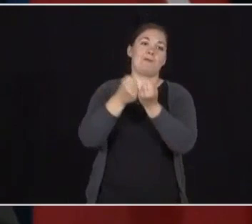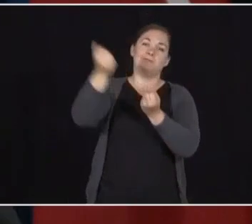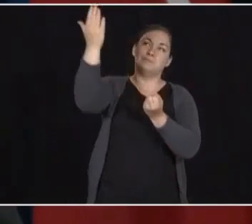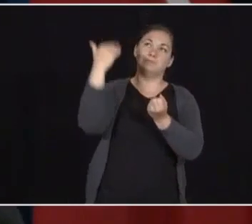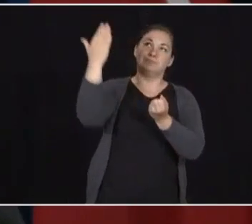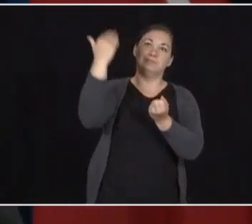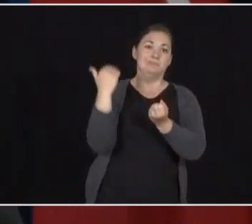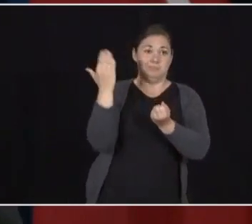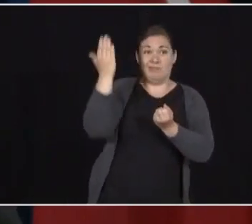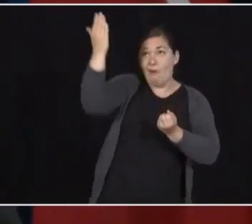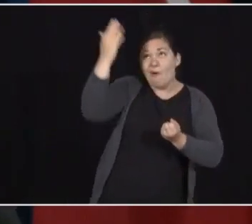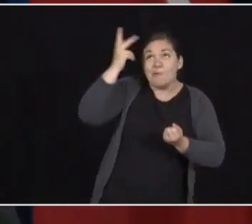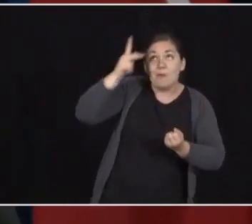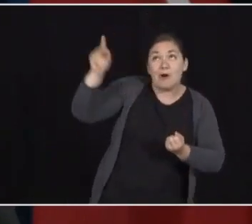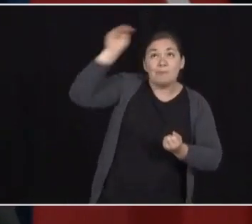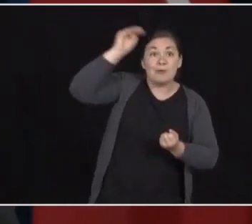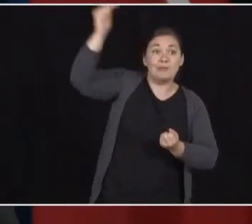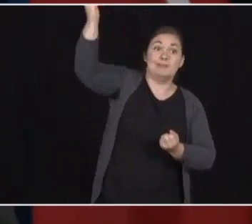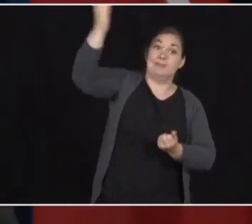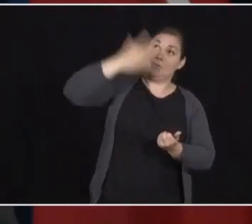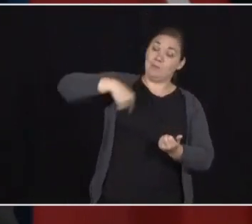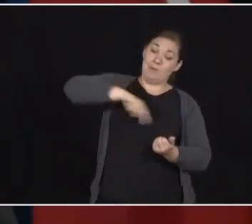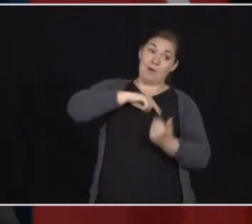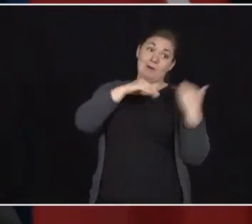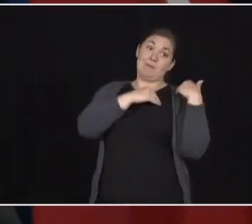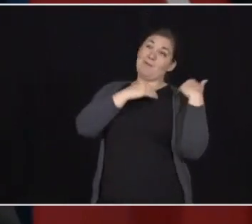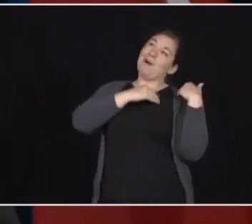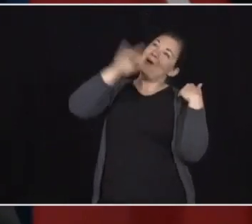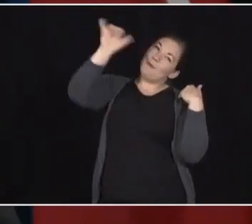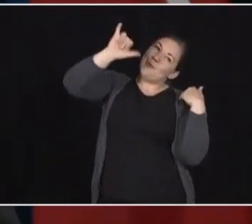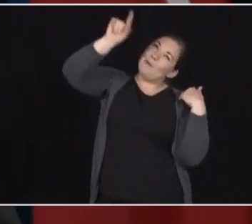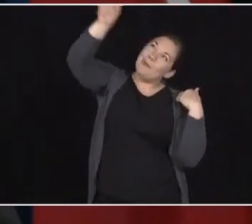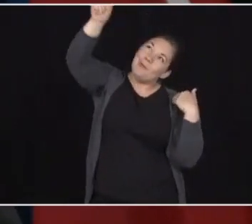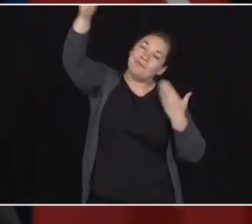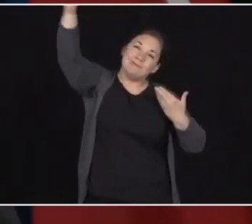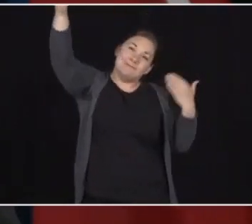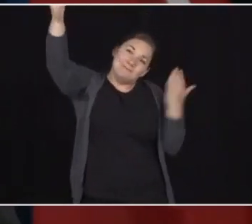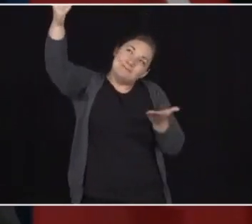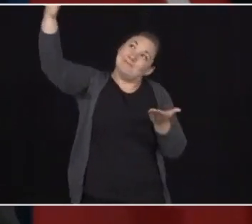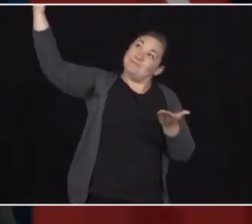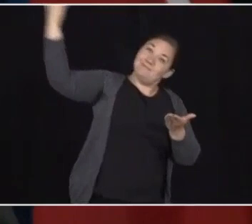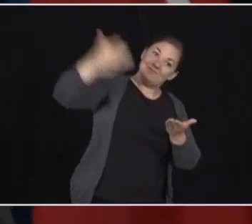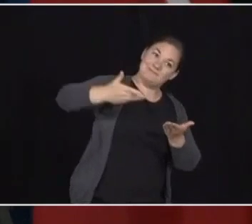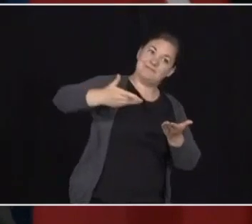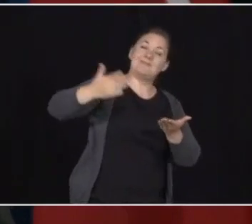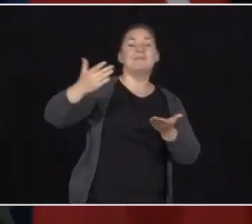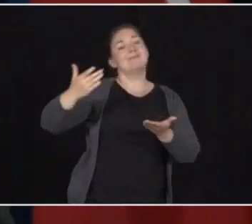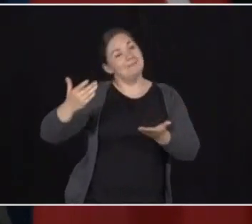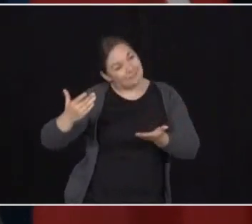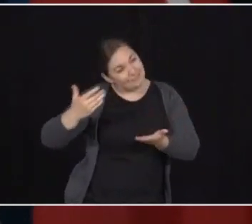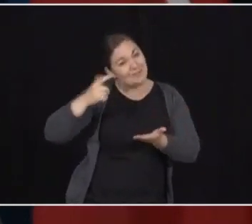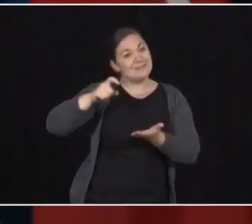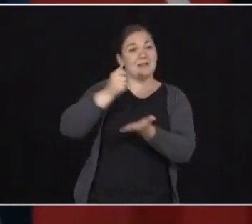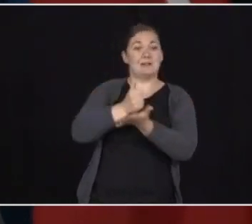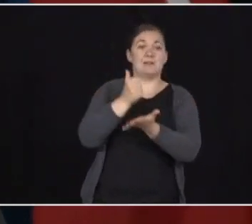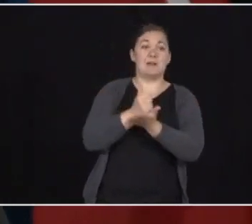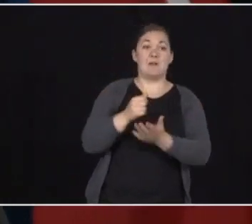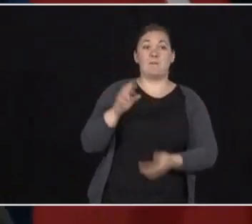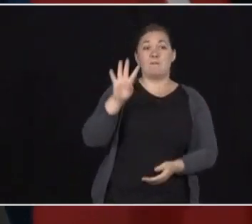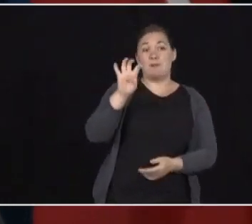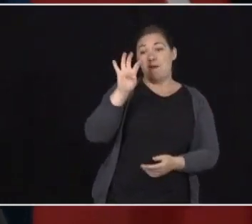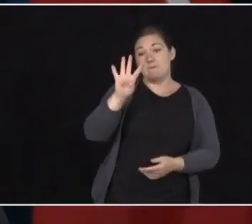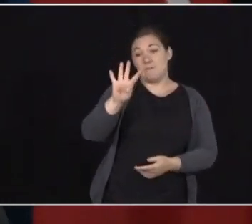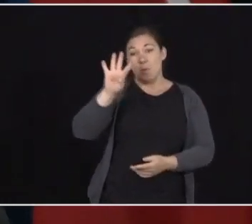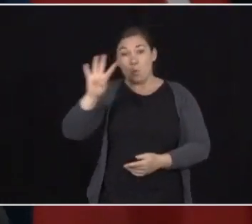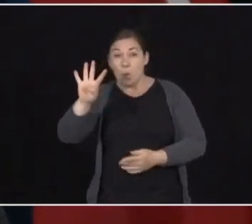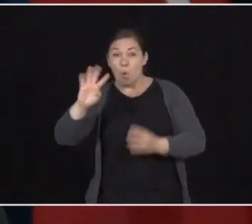our duties to make sure we help municipalities, all 444 of them. I'm in there. We need you to be in there,